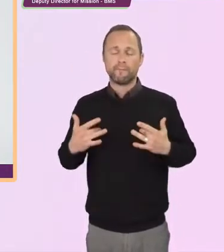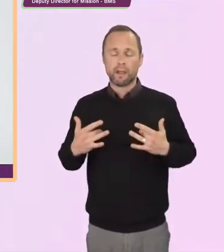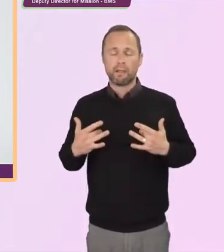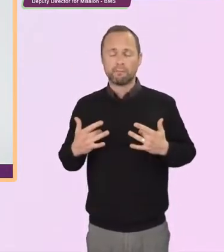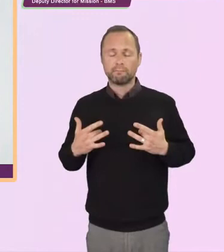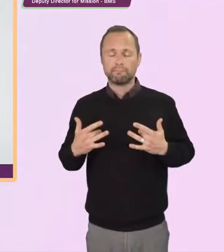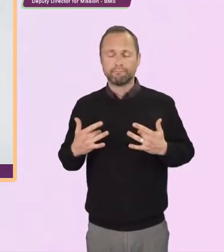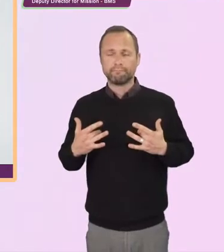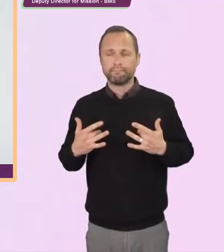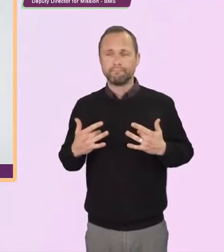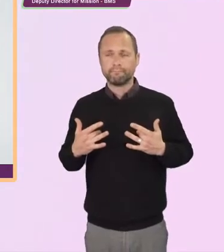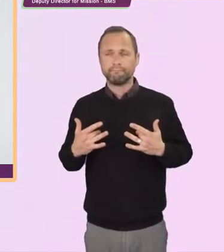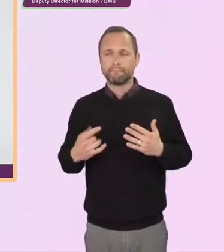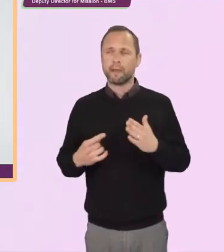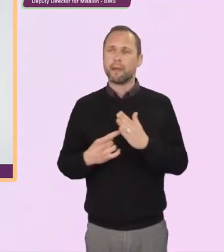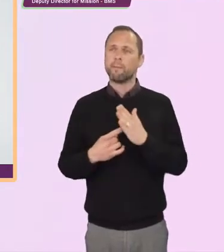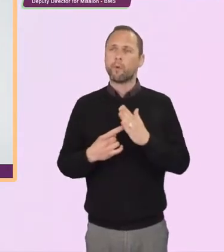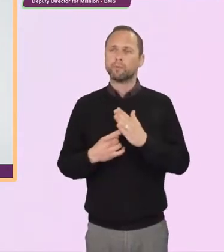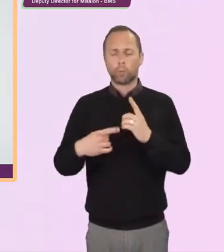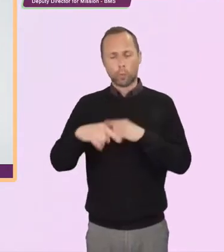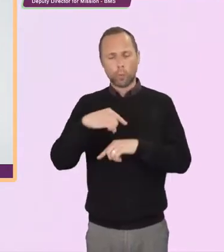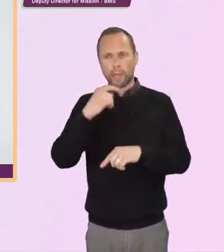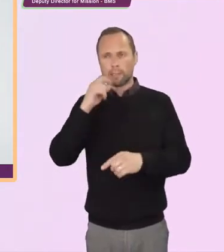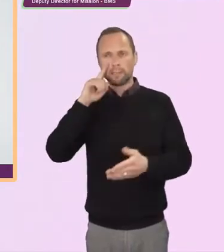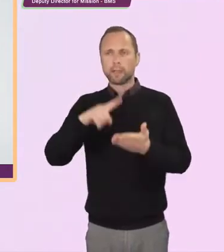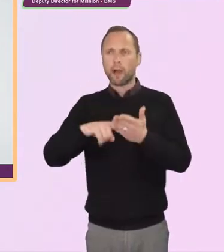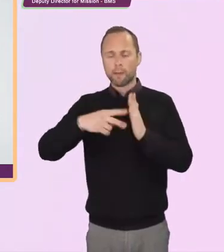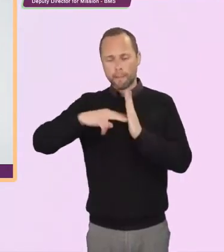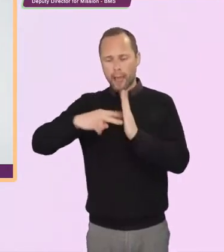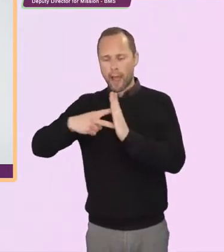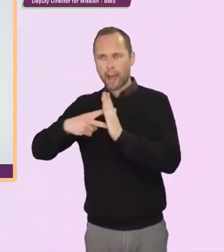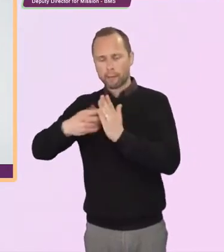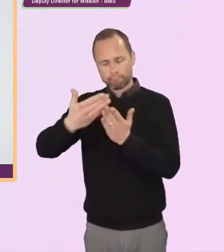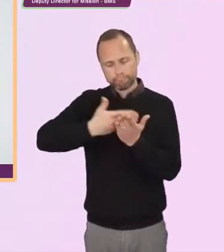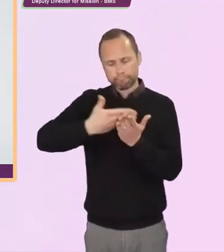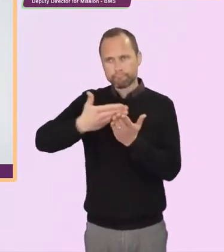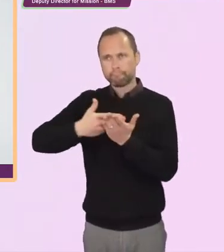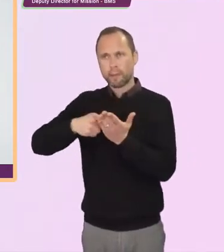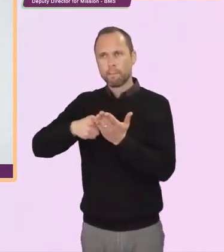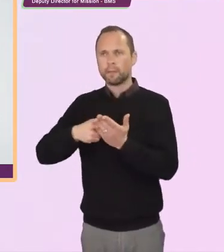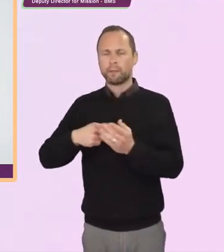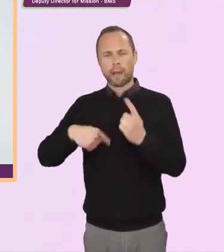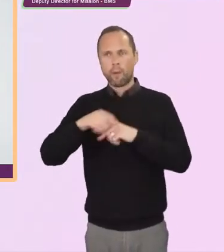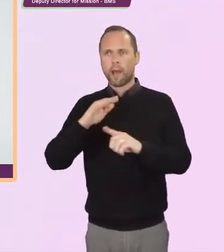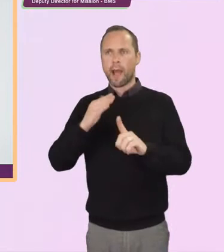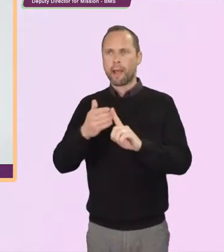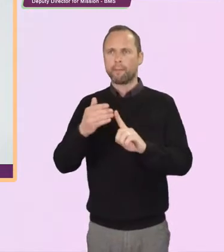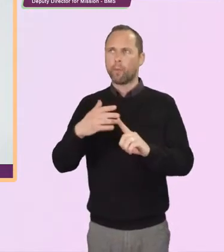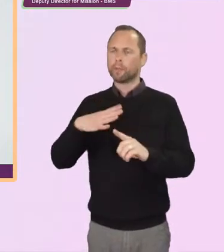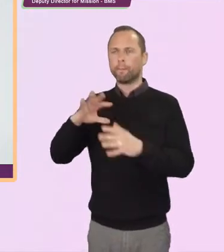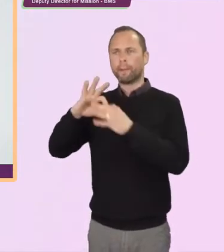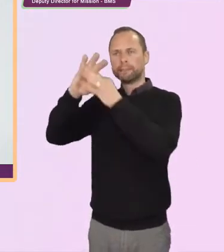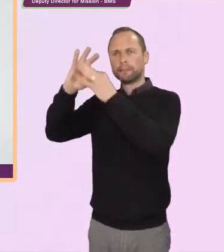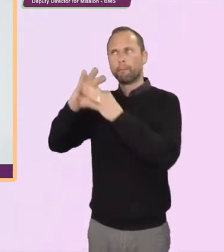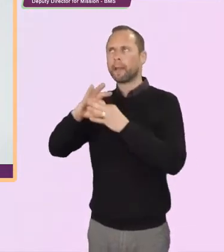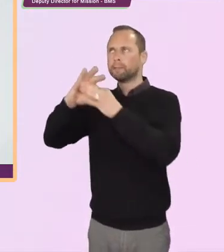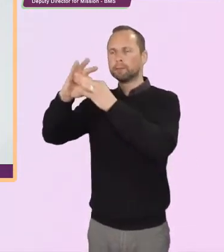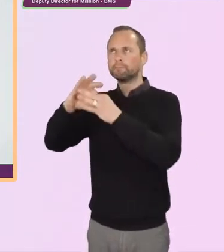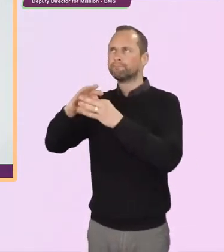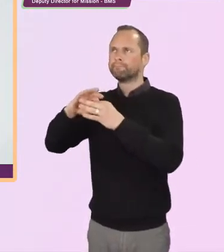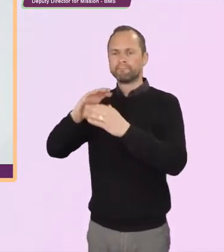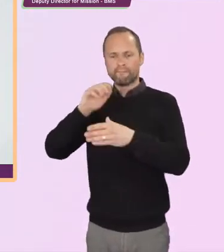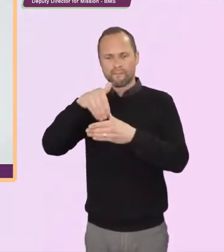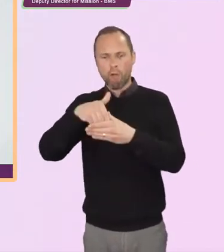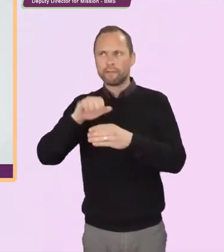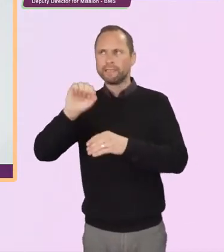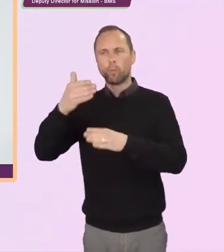this, that we can set a strategy, but really all we're hoping to do is participate within what God is already doing. And